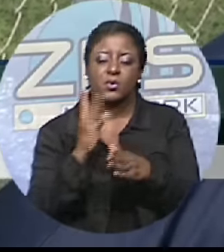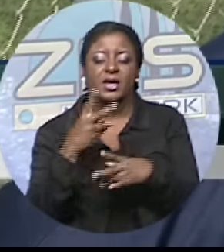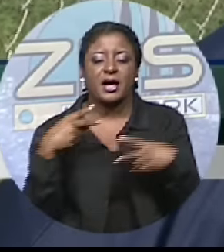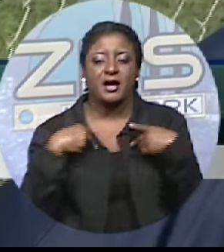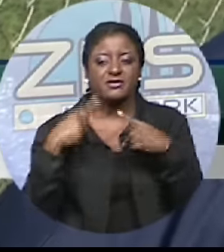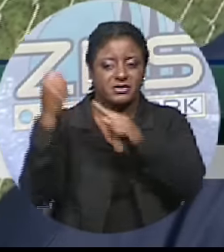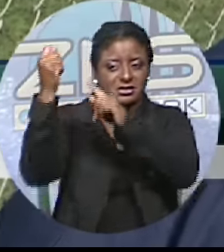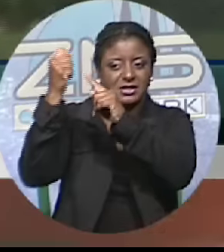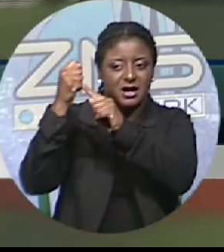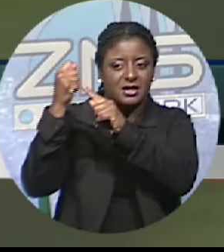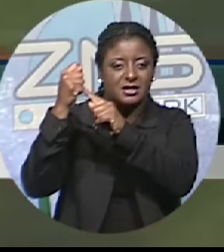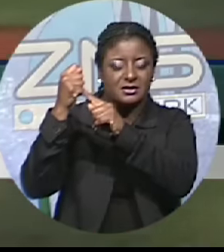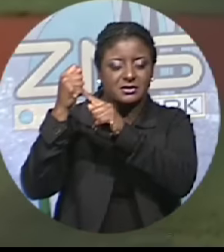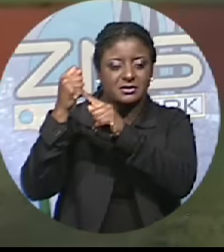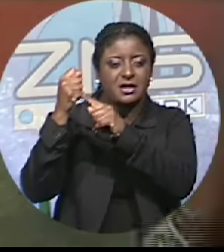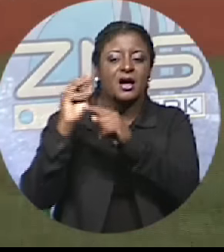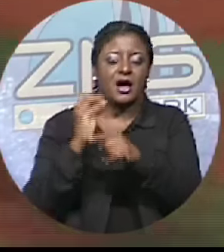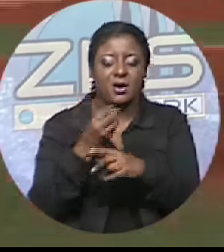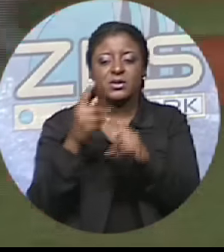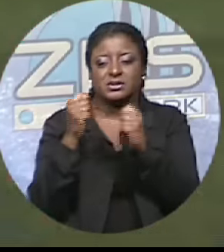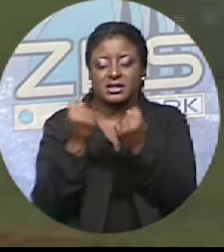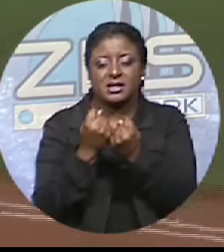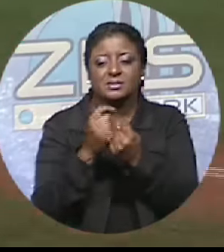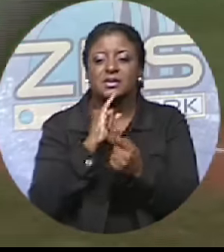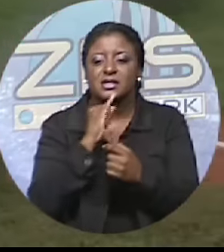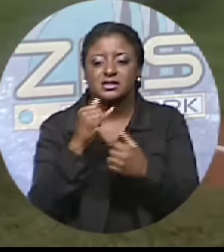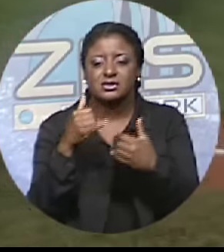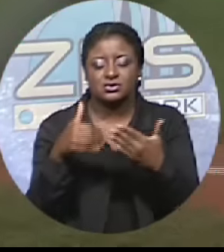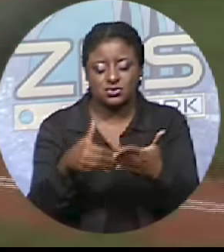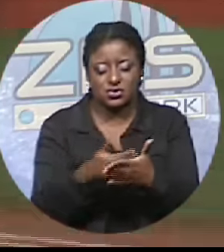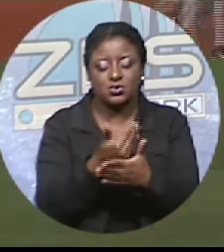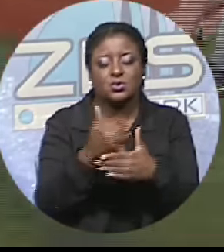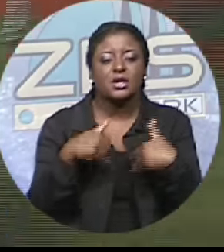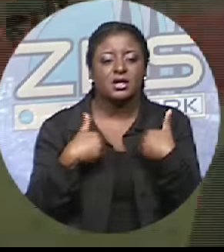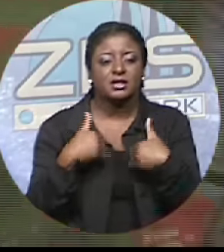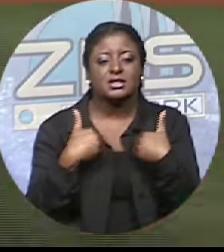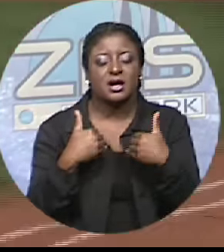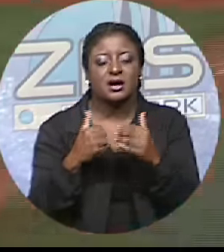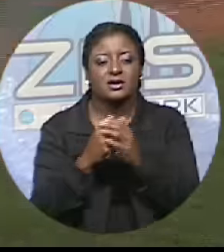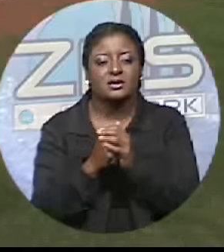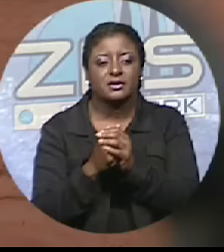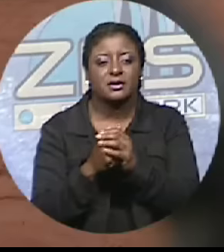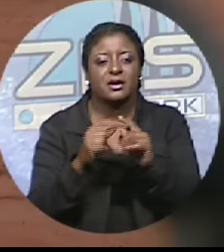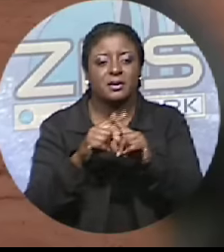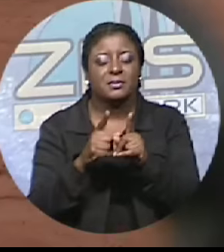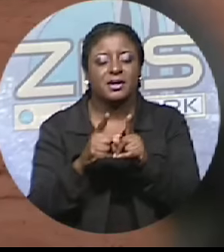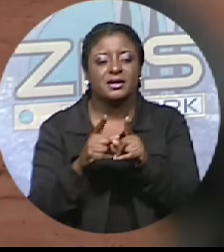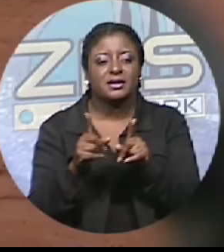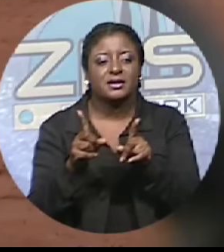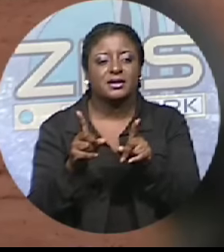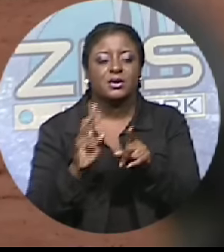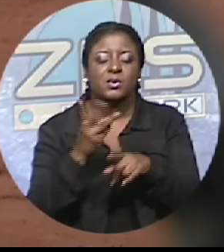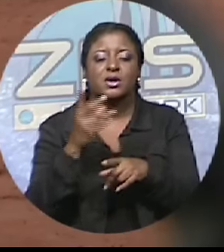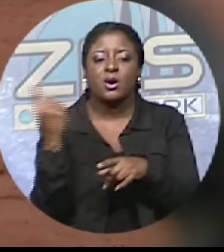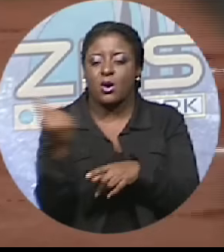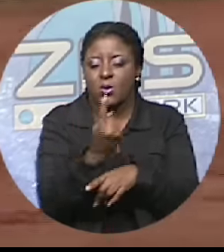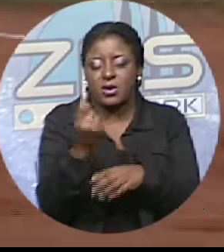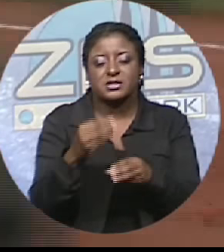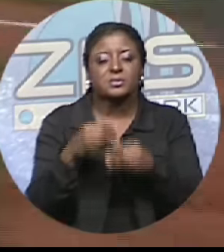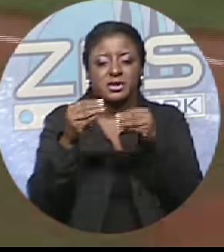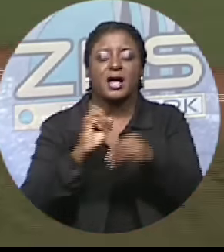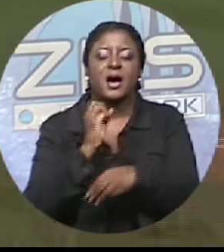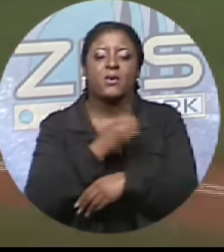is relatively new and young, so this is more like a developmental time. But as we always do, we put our best foot forward and try